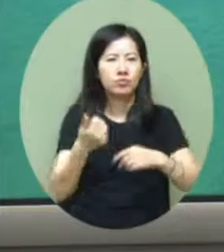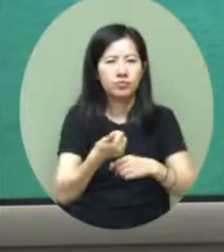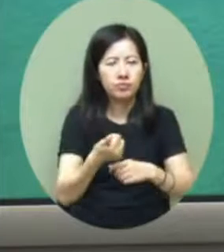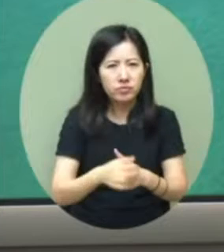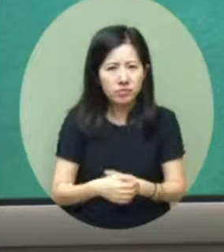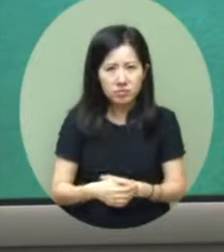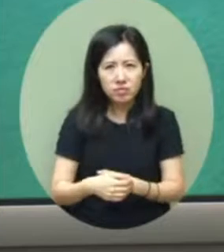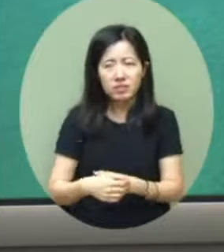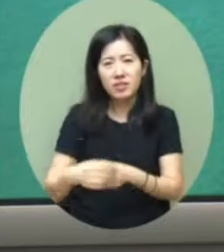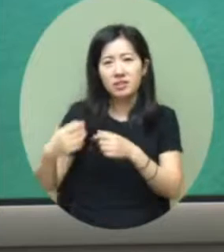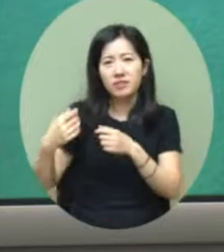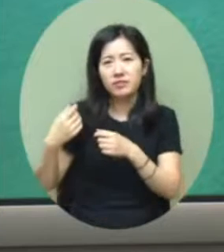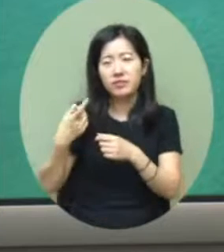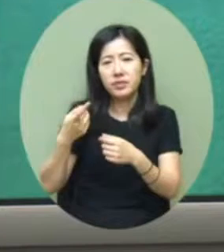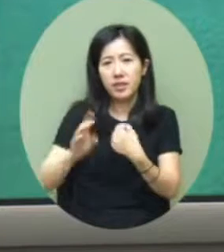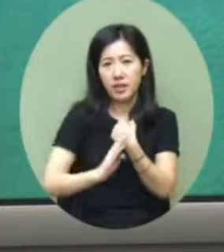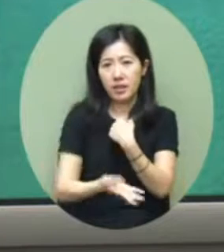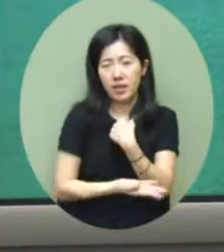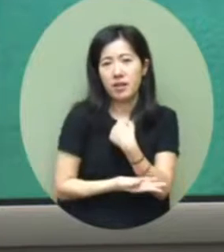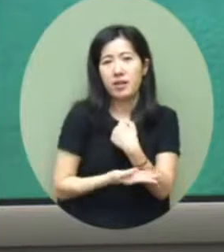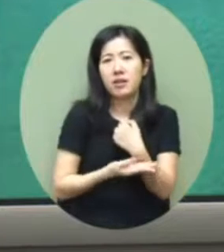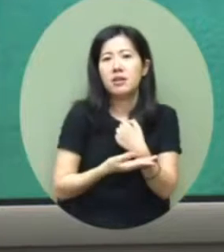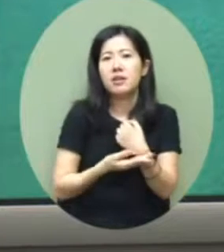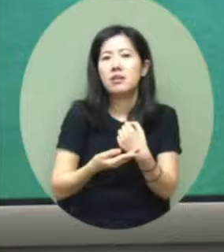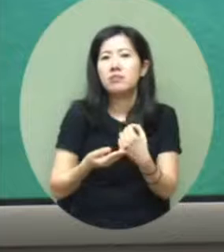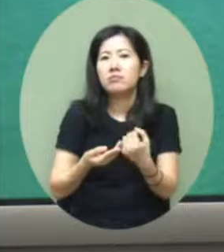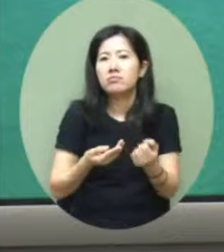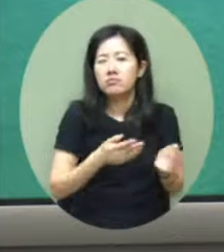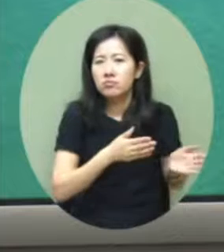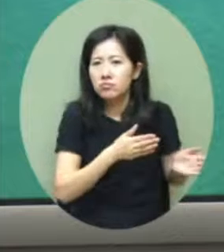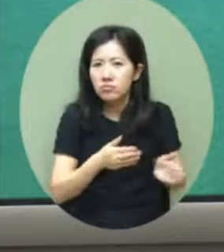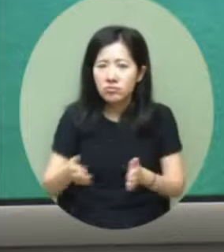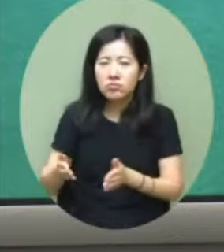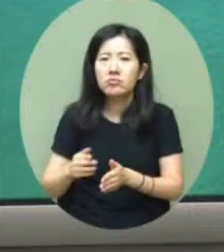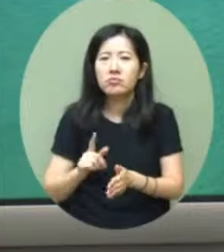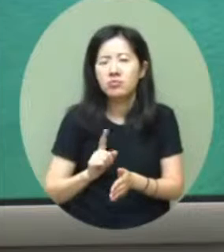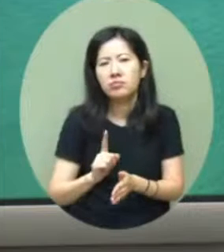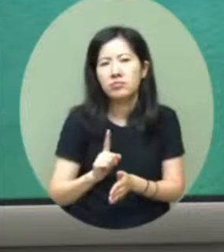whilst ensuring development.